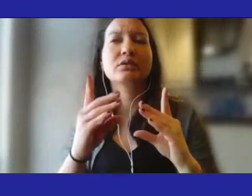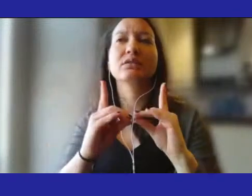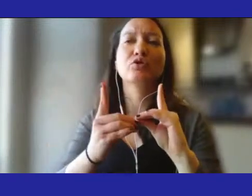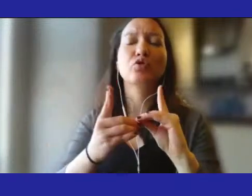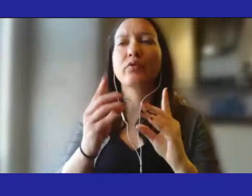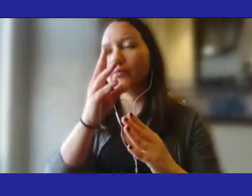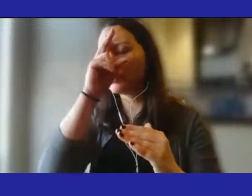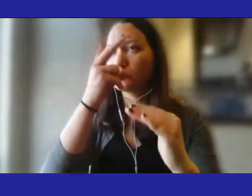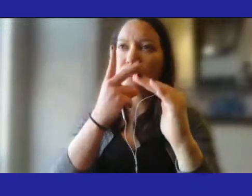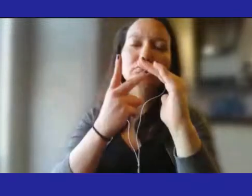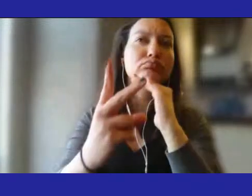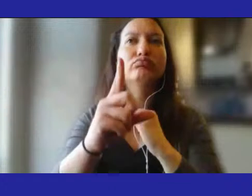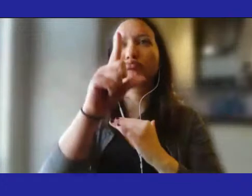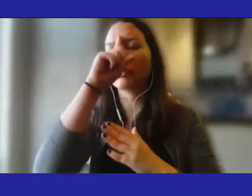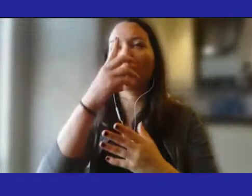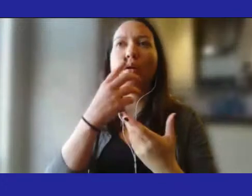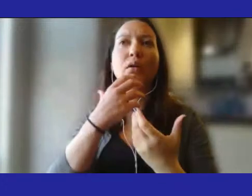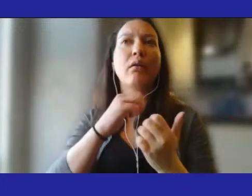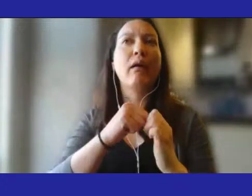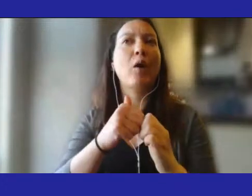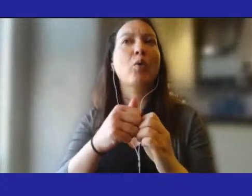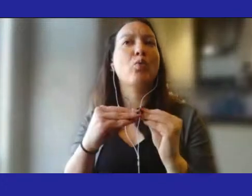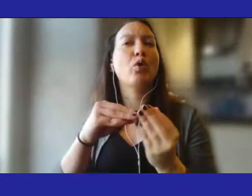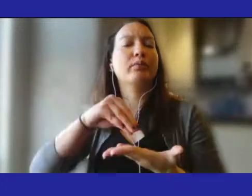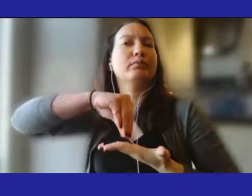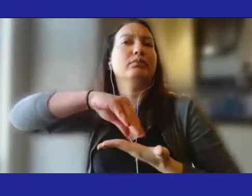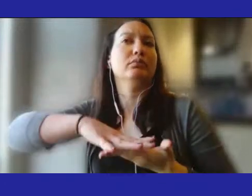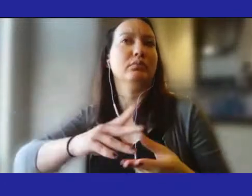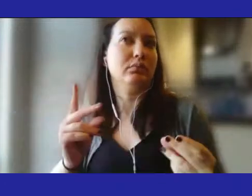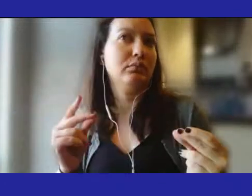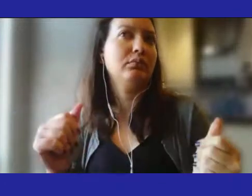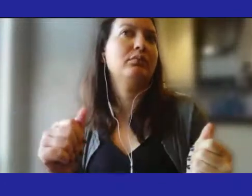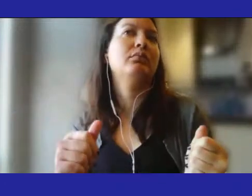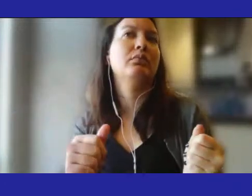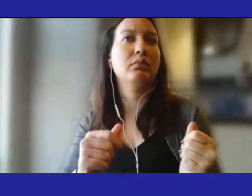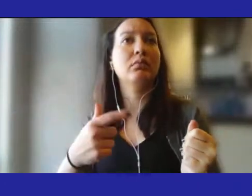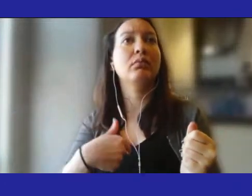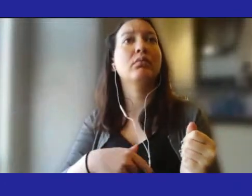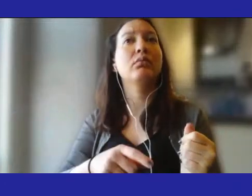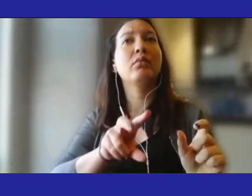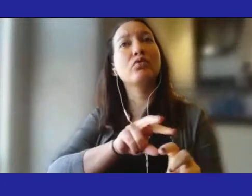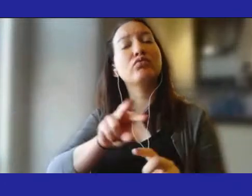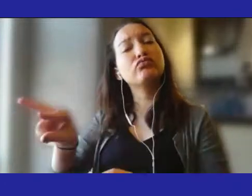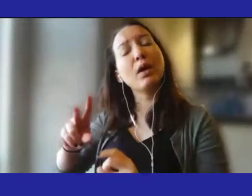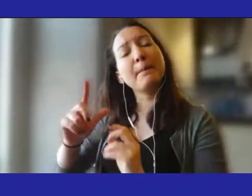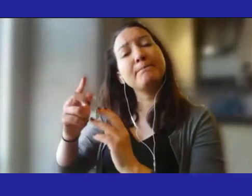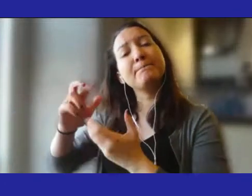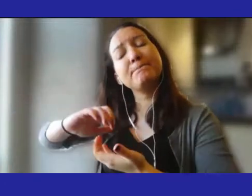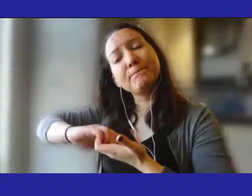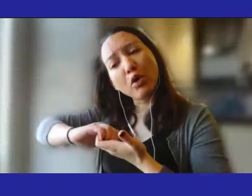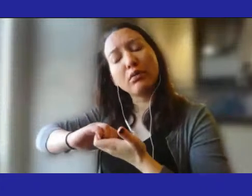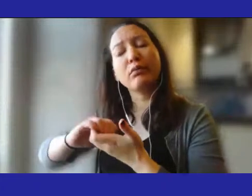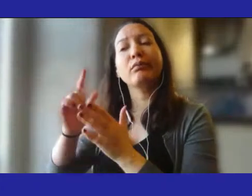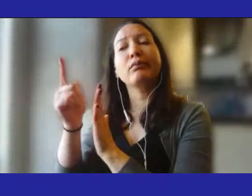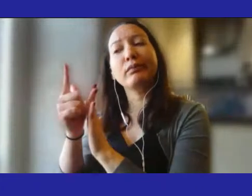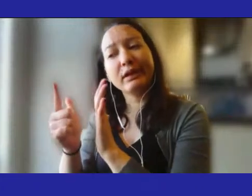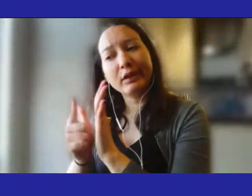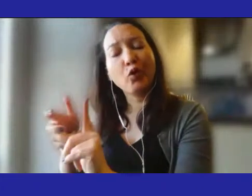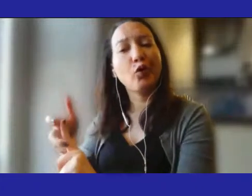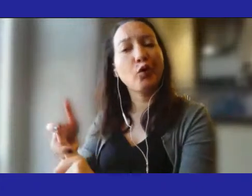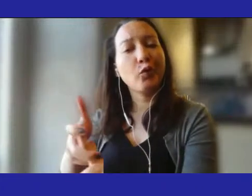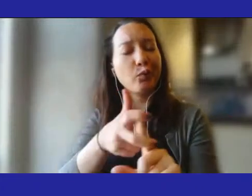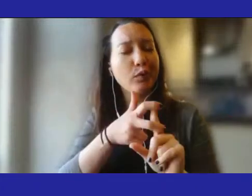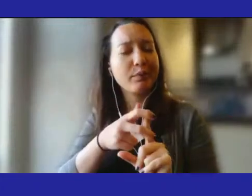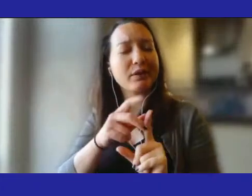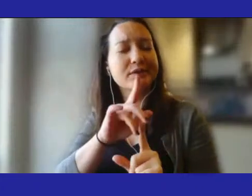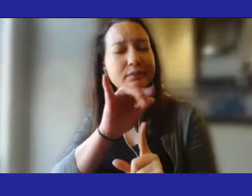that information more instantaneously. And I would turn to our partners in legal and procurement and supply chain to really help